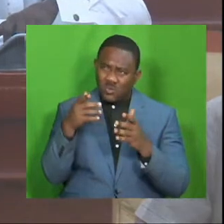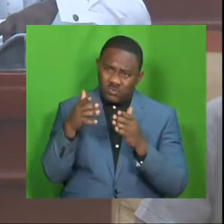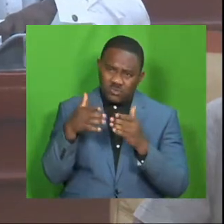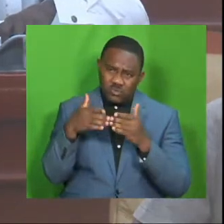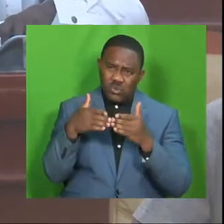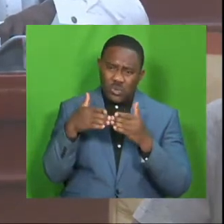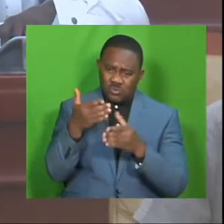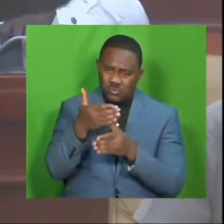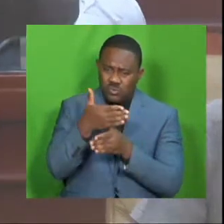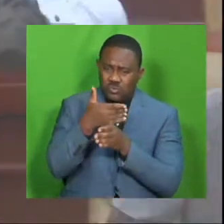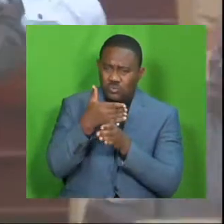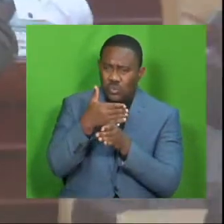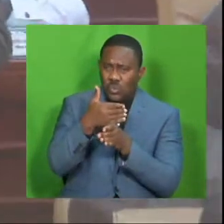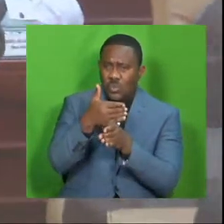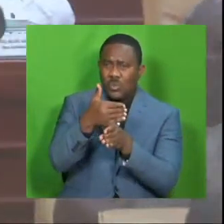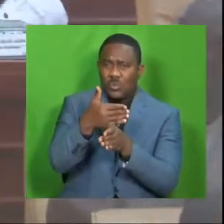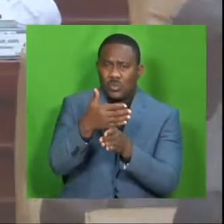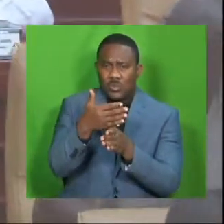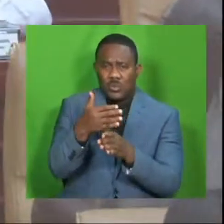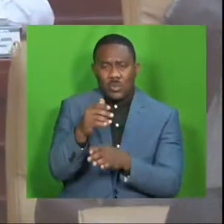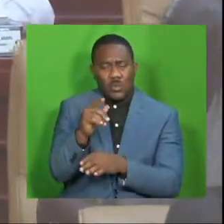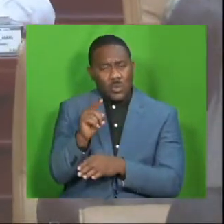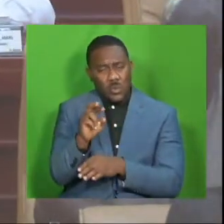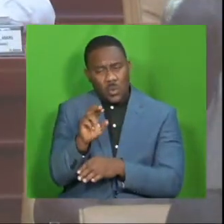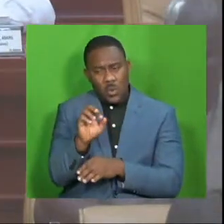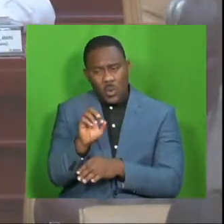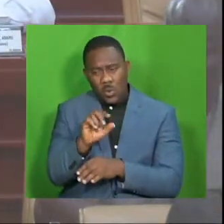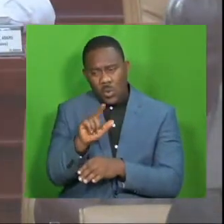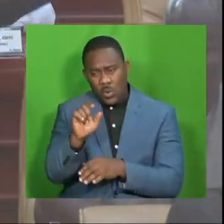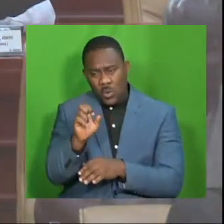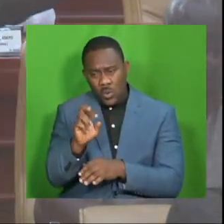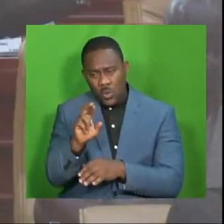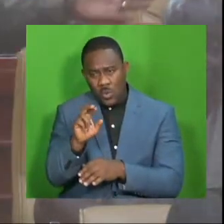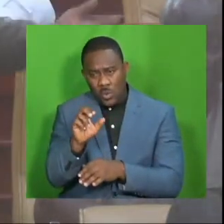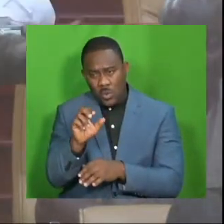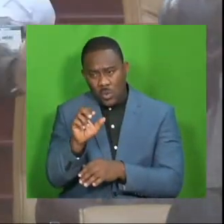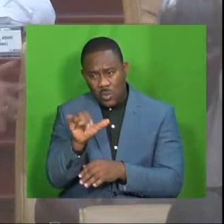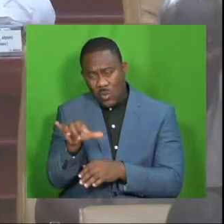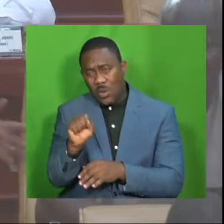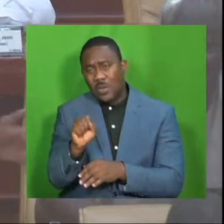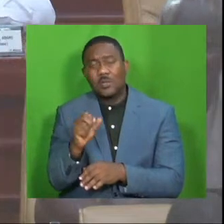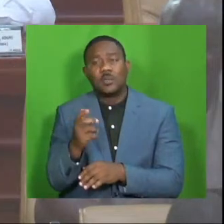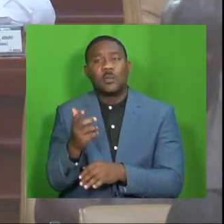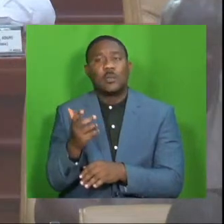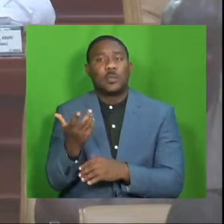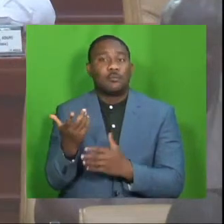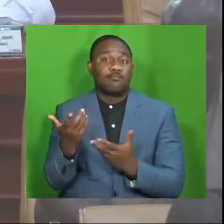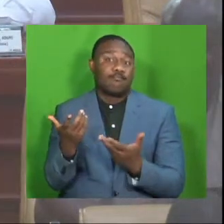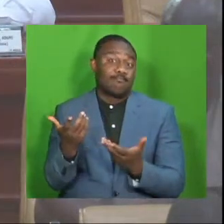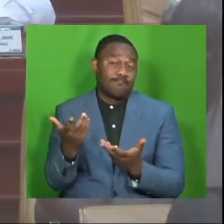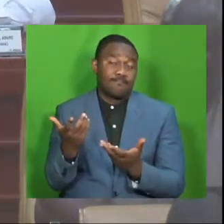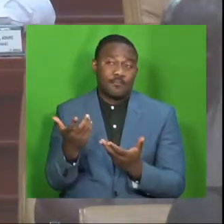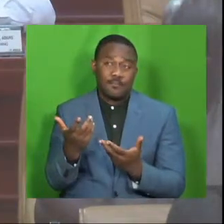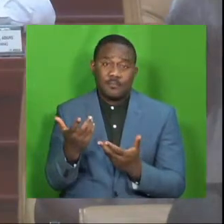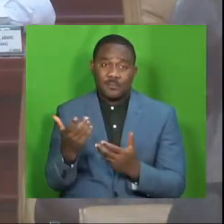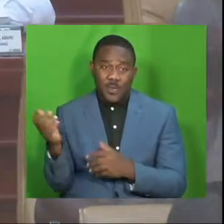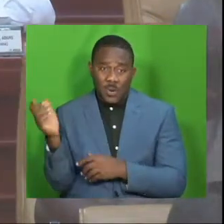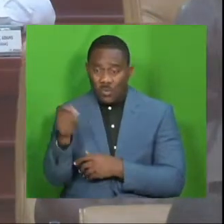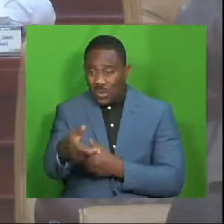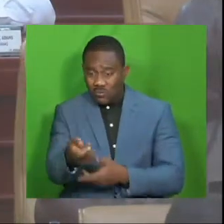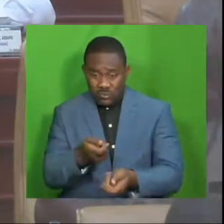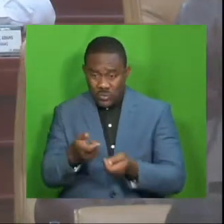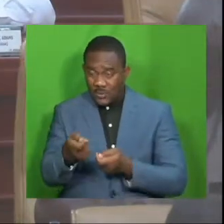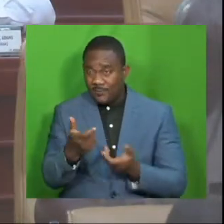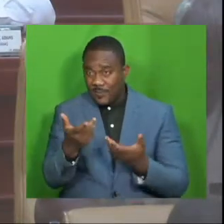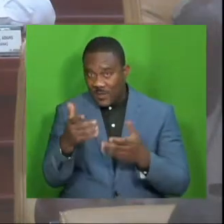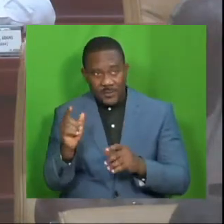heavy equipment, trawlers, and they are catching our fish and they are going away with it. Then we go